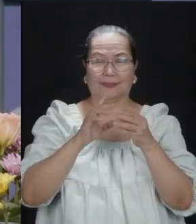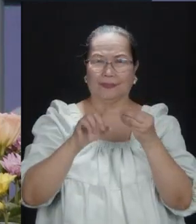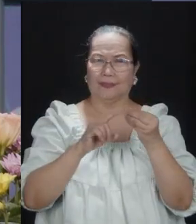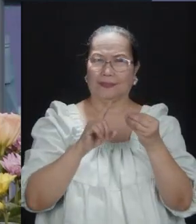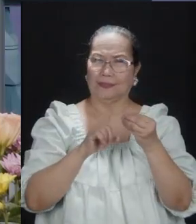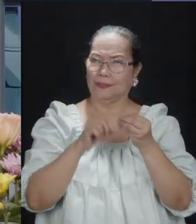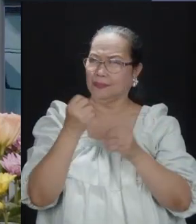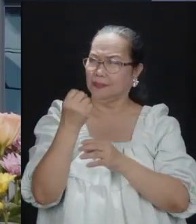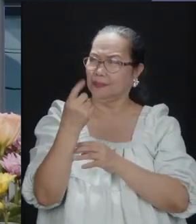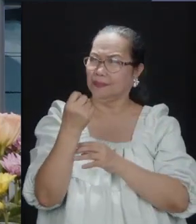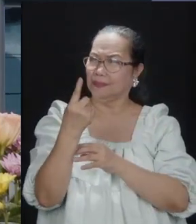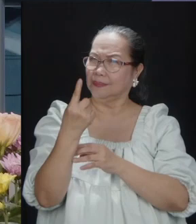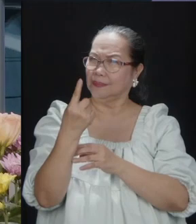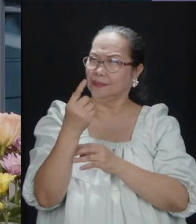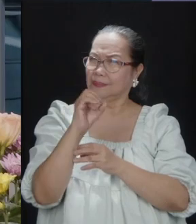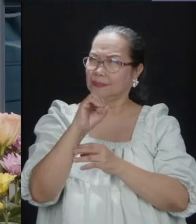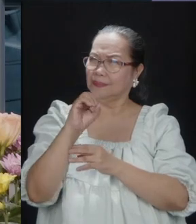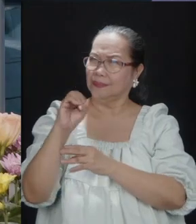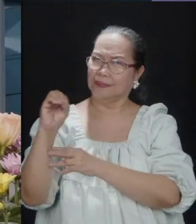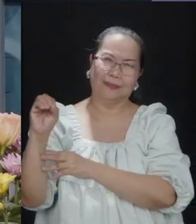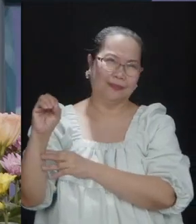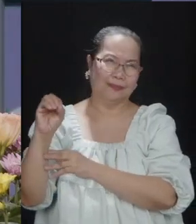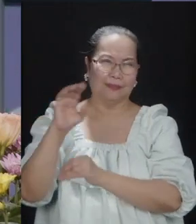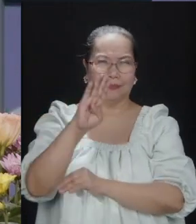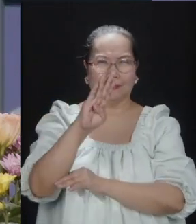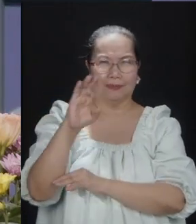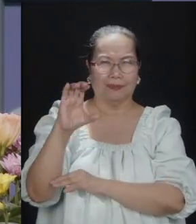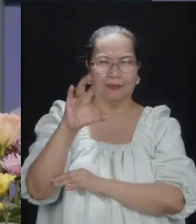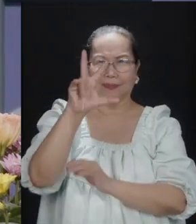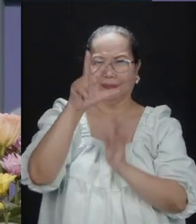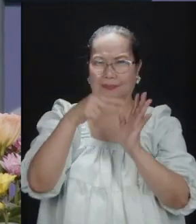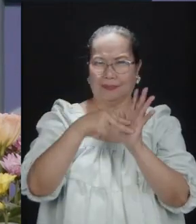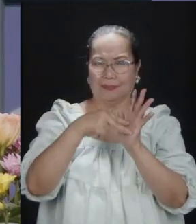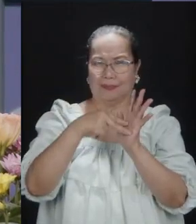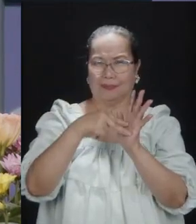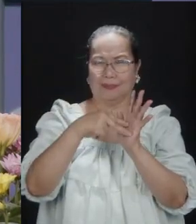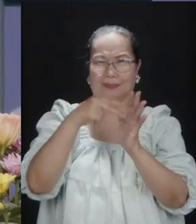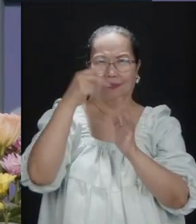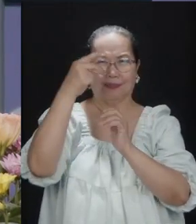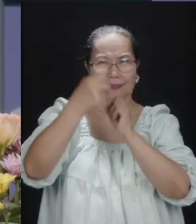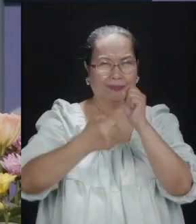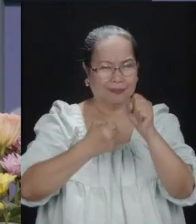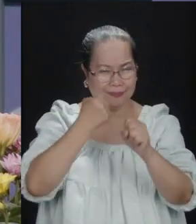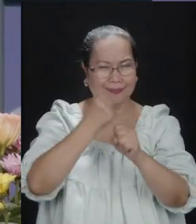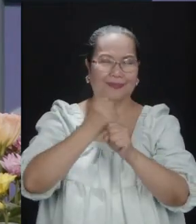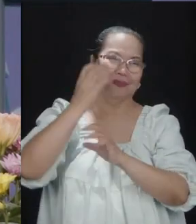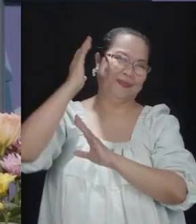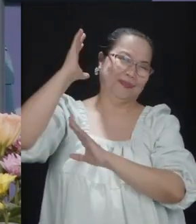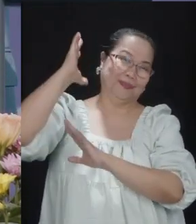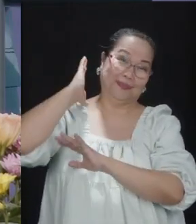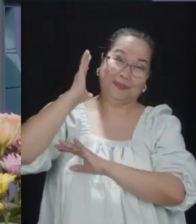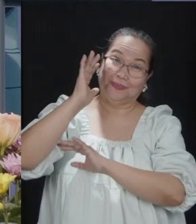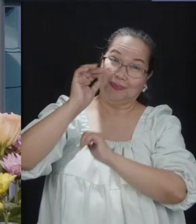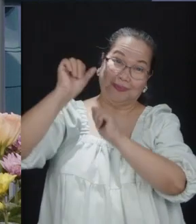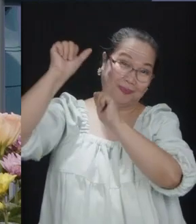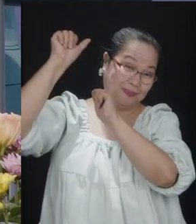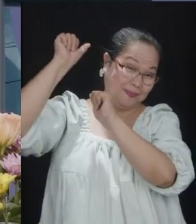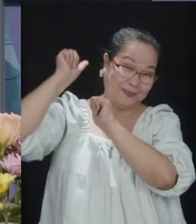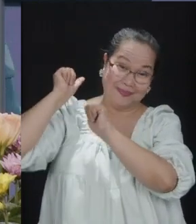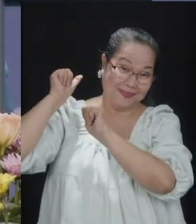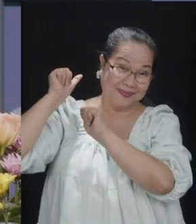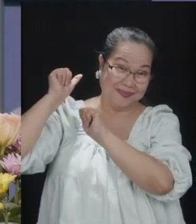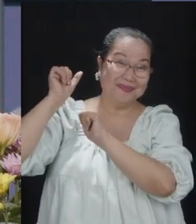around 1100 BC or some 3,000 years ago. Ancient, yes, but it is